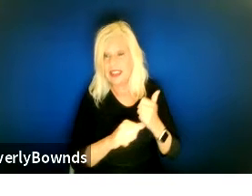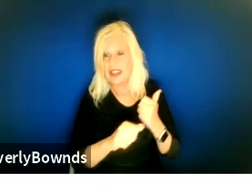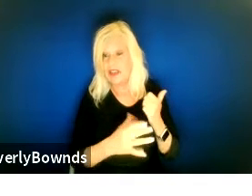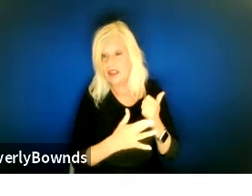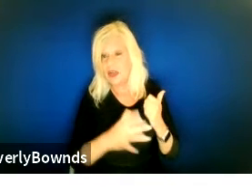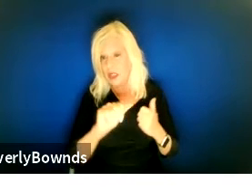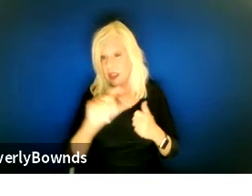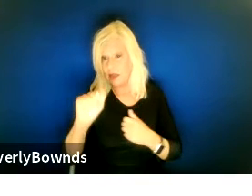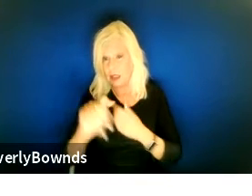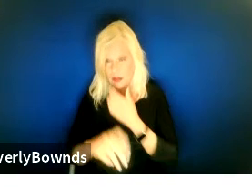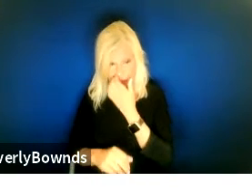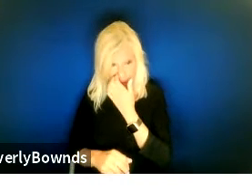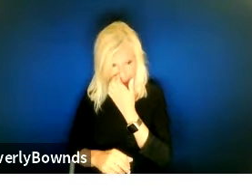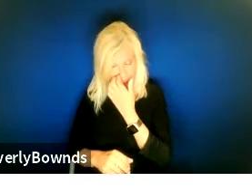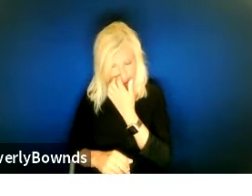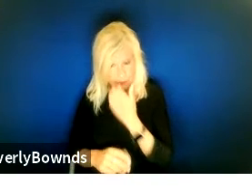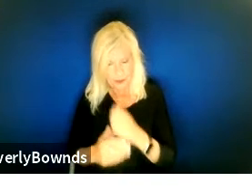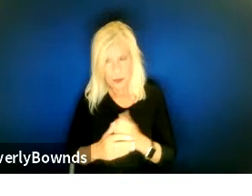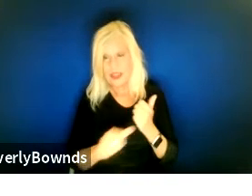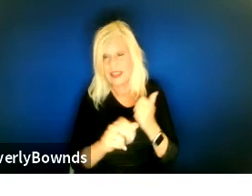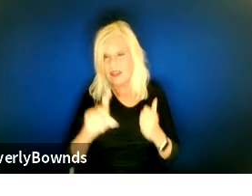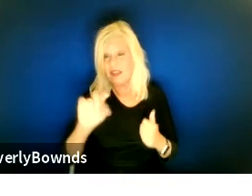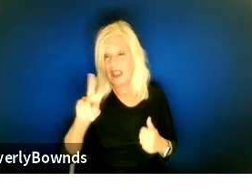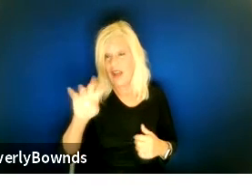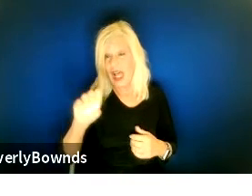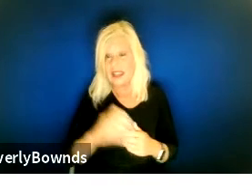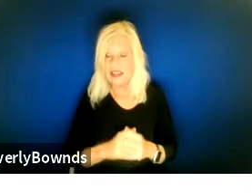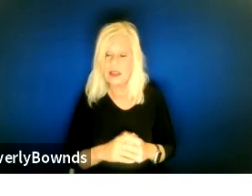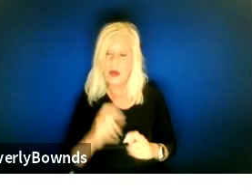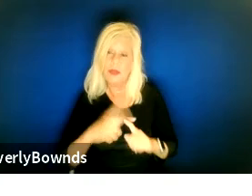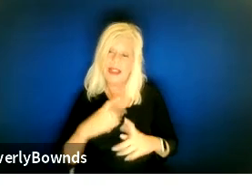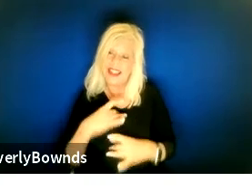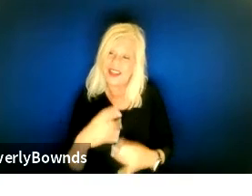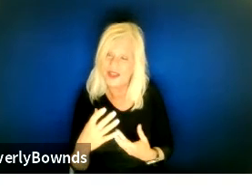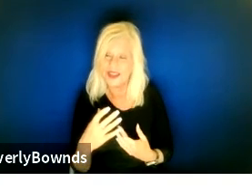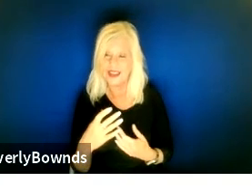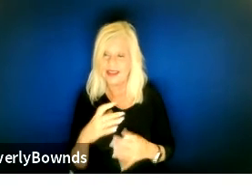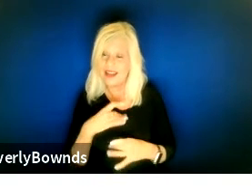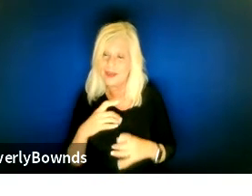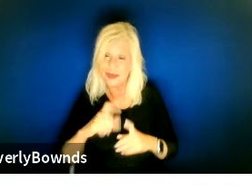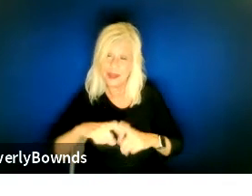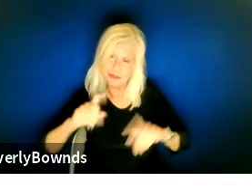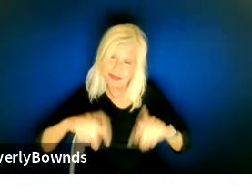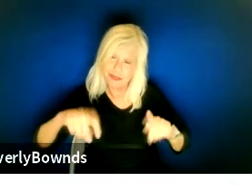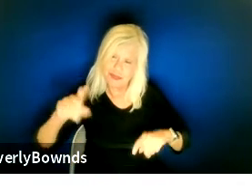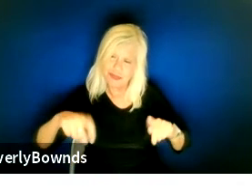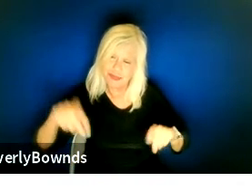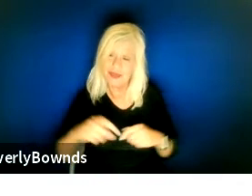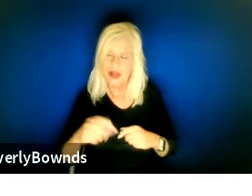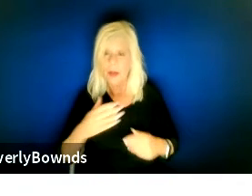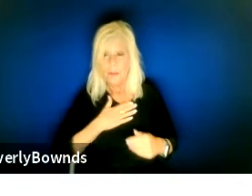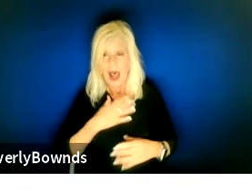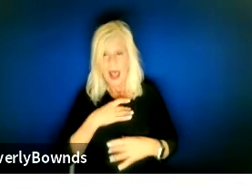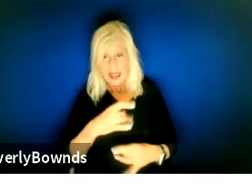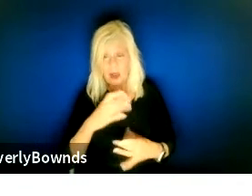assistive device? And activities of interest. So everybody's interest varies, and they want to know, based on my interest, I want to find